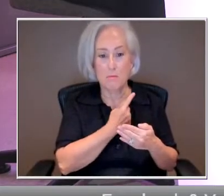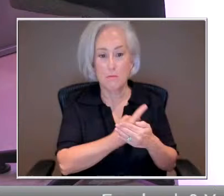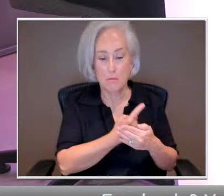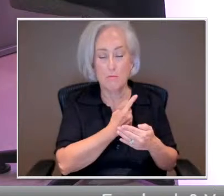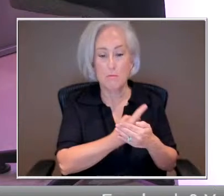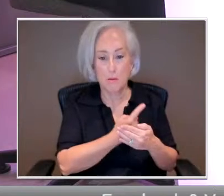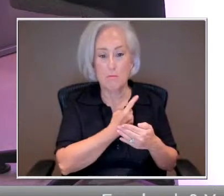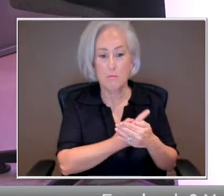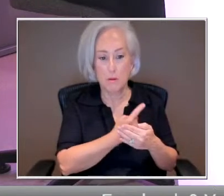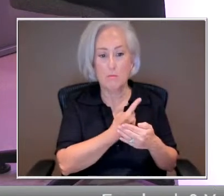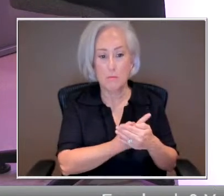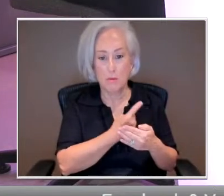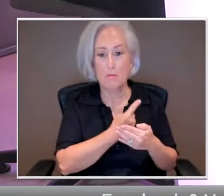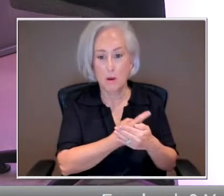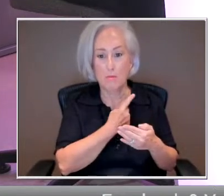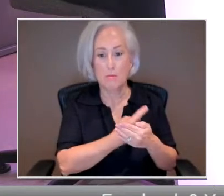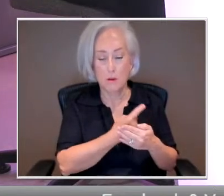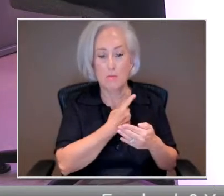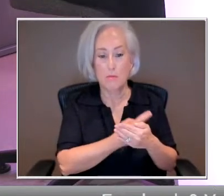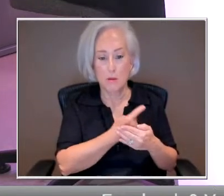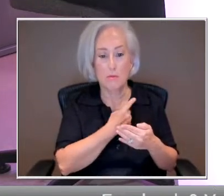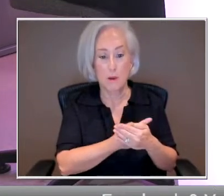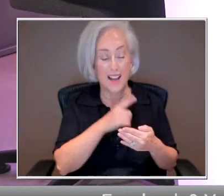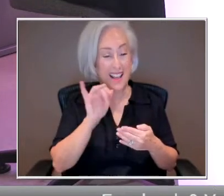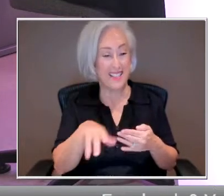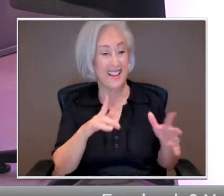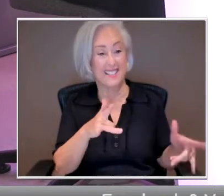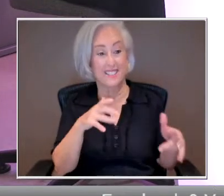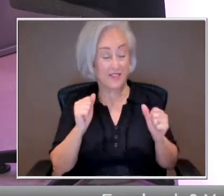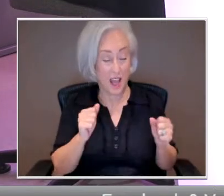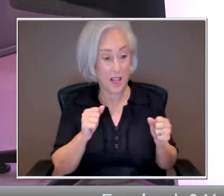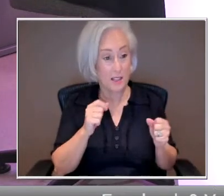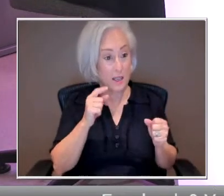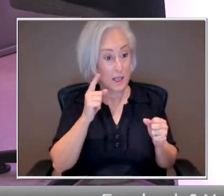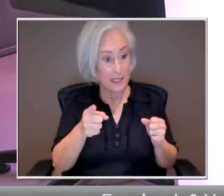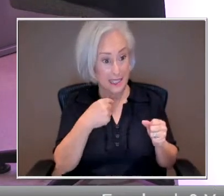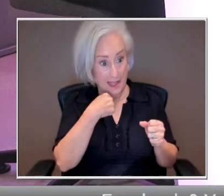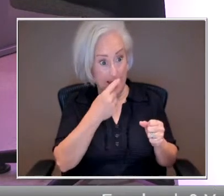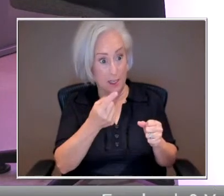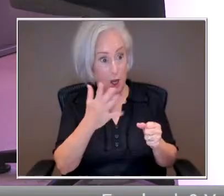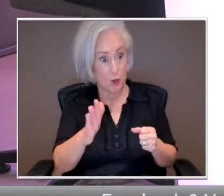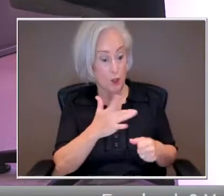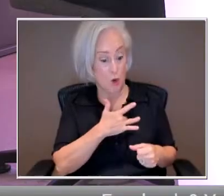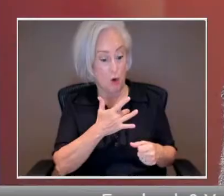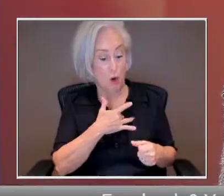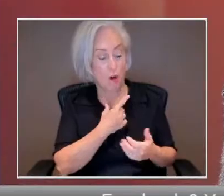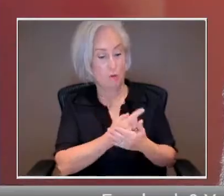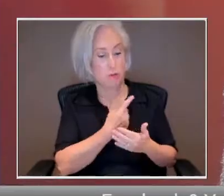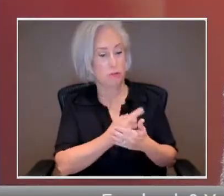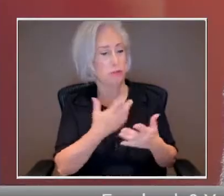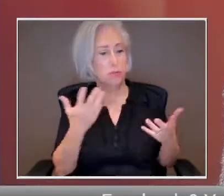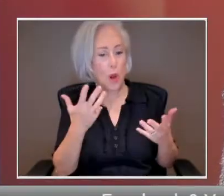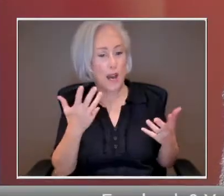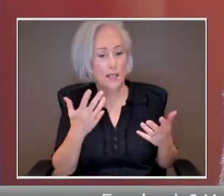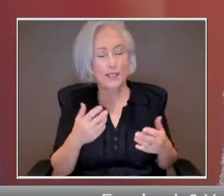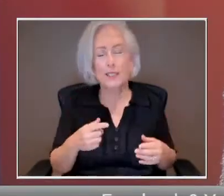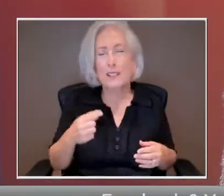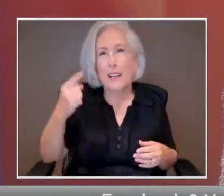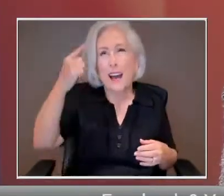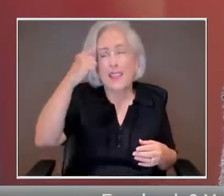That's fast. Nicole, do you remember what your did they tell you what your heartbeat was at? I think mine at the ER, I believe